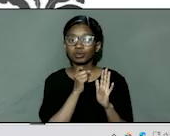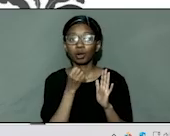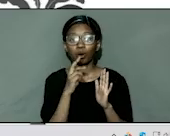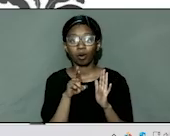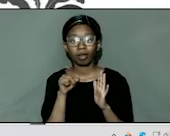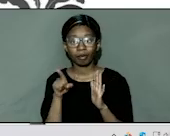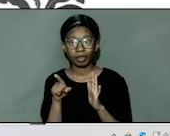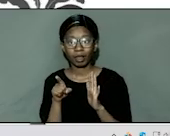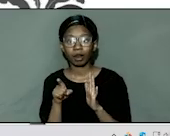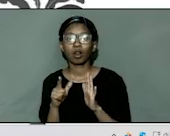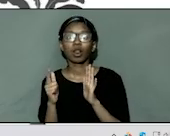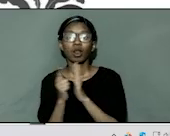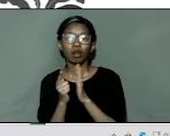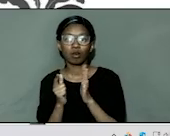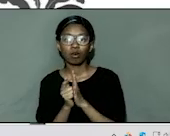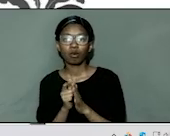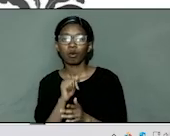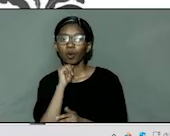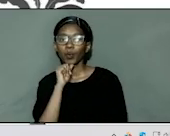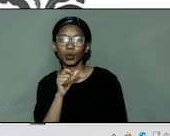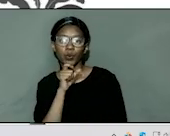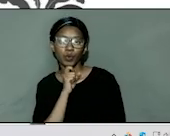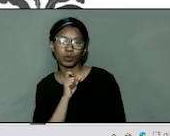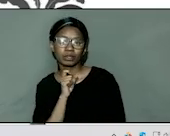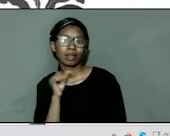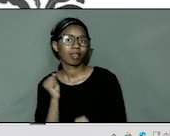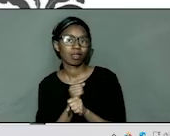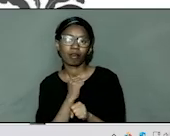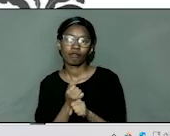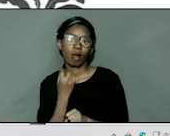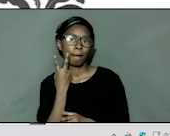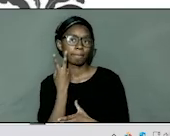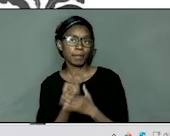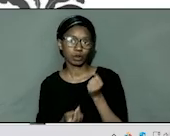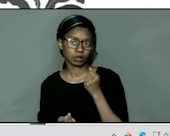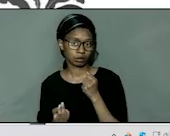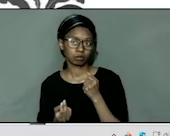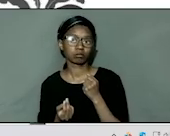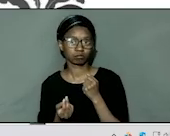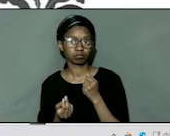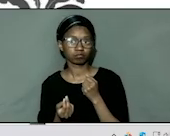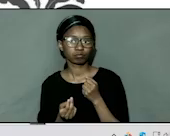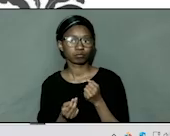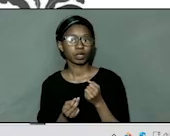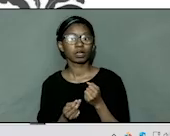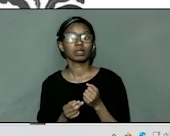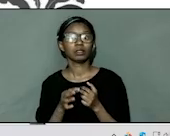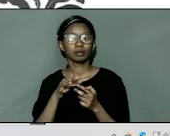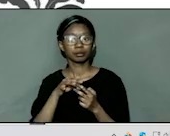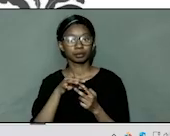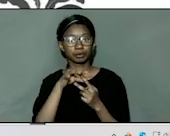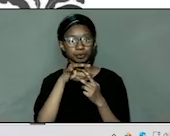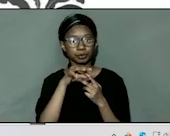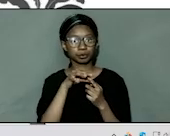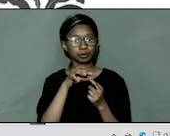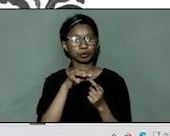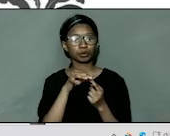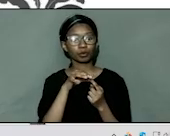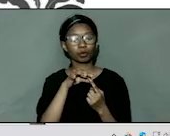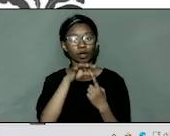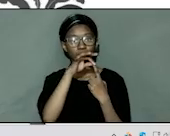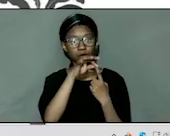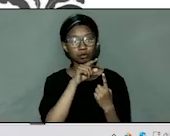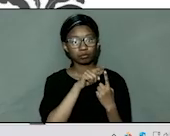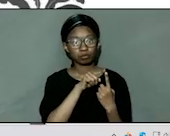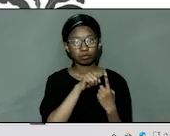the law of disuse. It is never both, ne? Either the law of use or the law